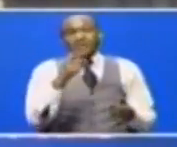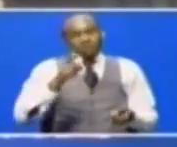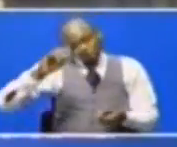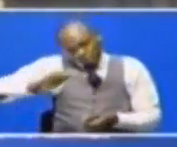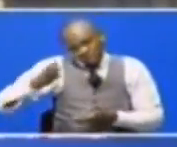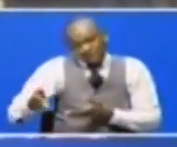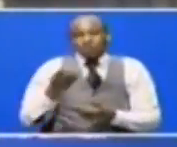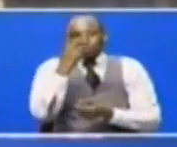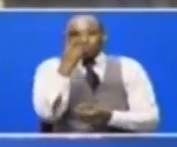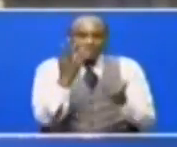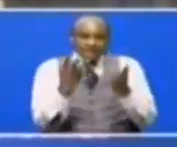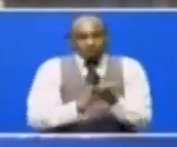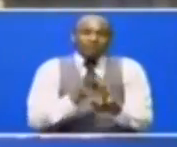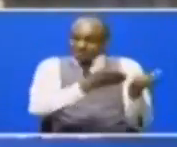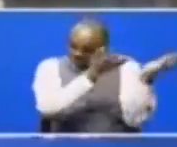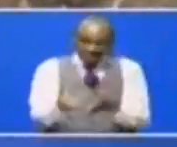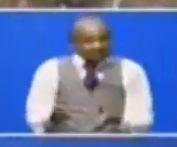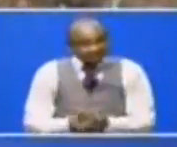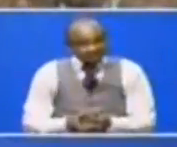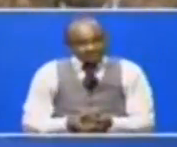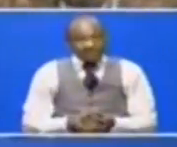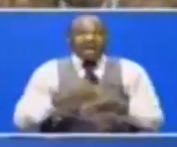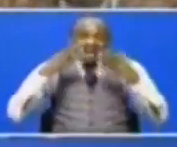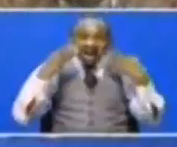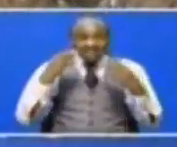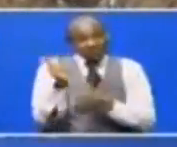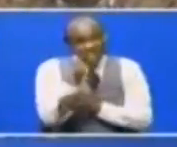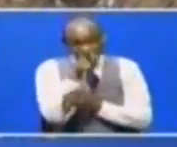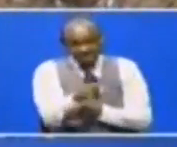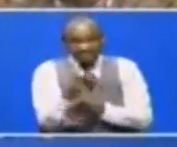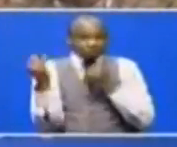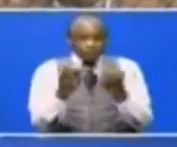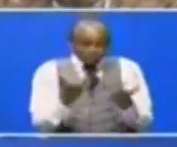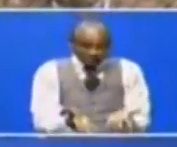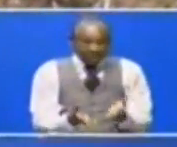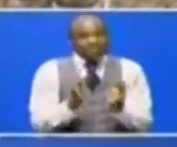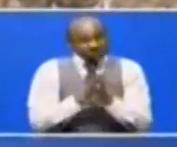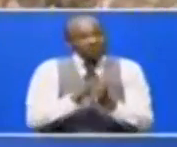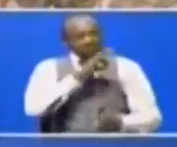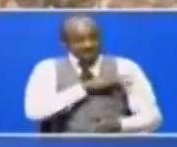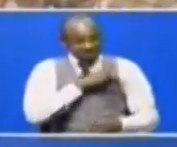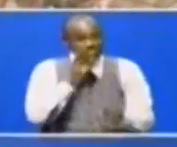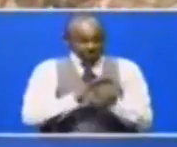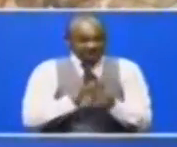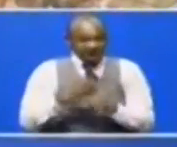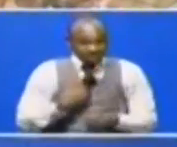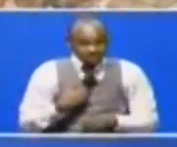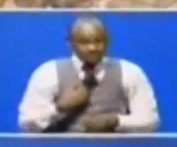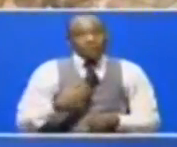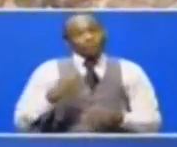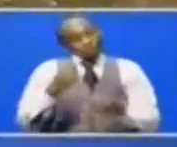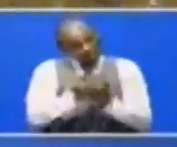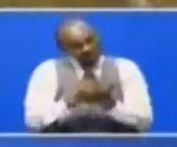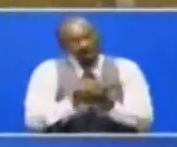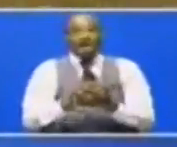imebaki kilo kama mbili. Anakuja nayo. Catfish farming is being introduced as a profitable alternative to tea and